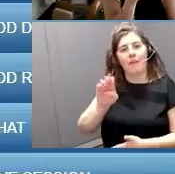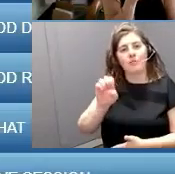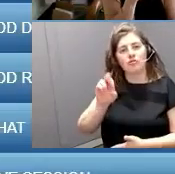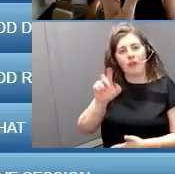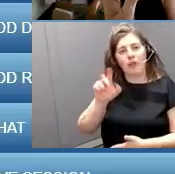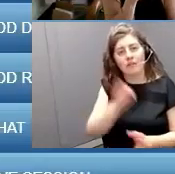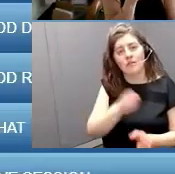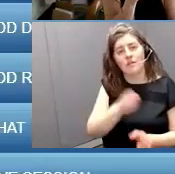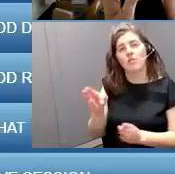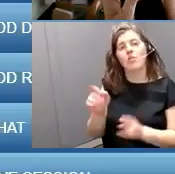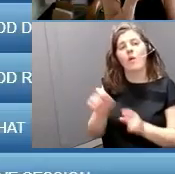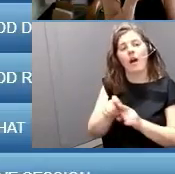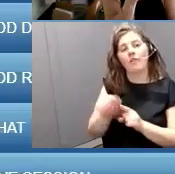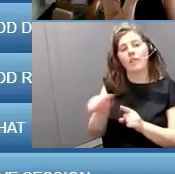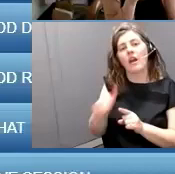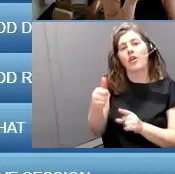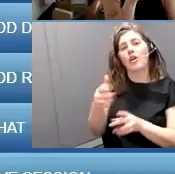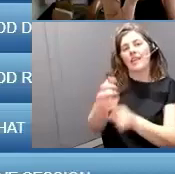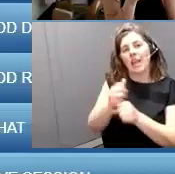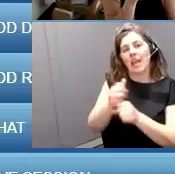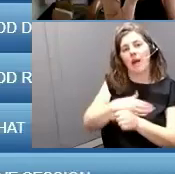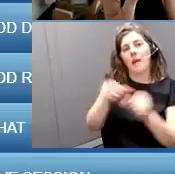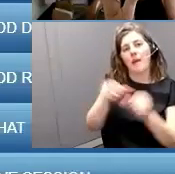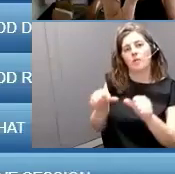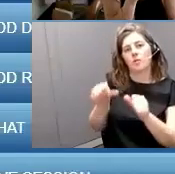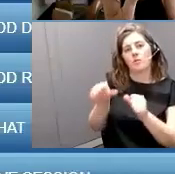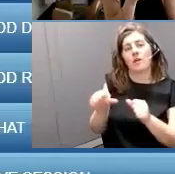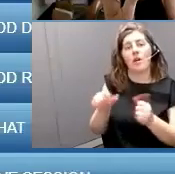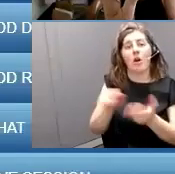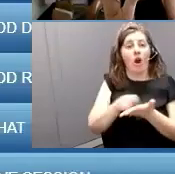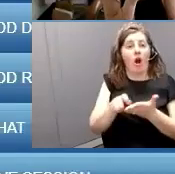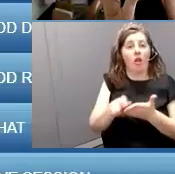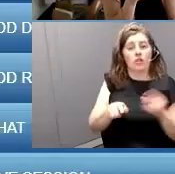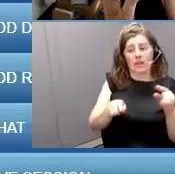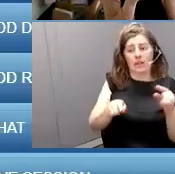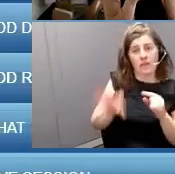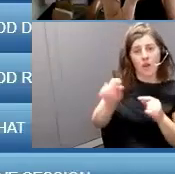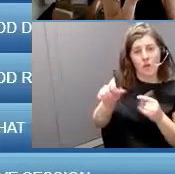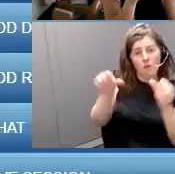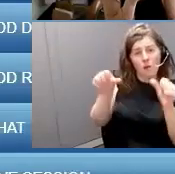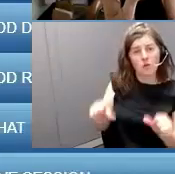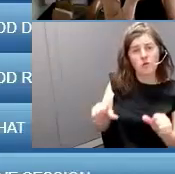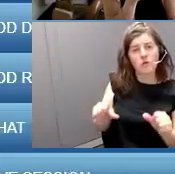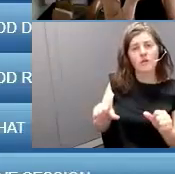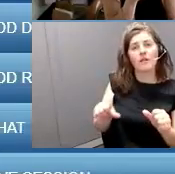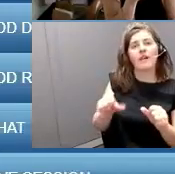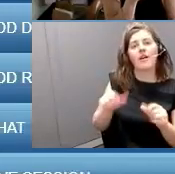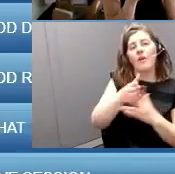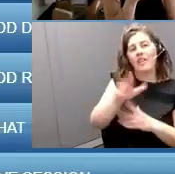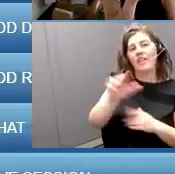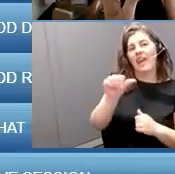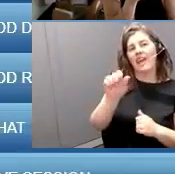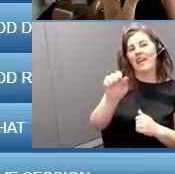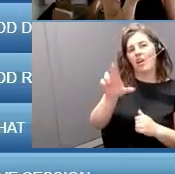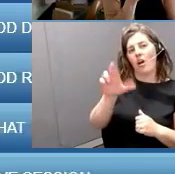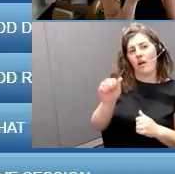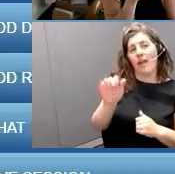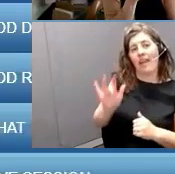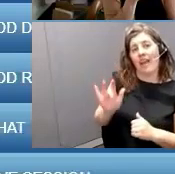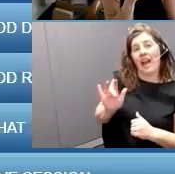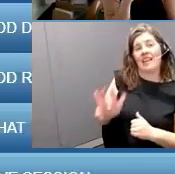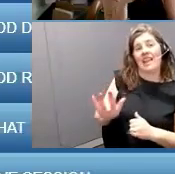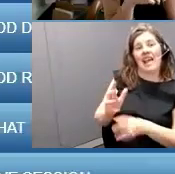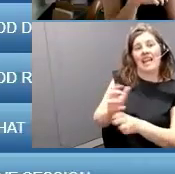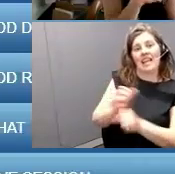a Get iPoster button, where authors can navigate to your poster in the AERA gallery and click on the